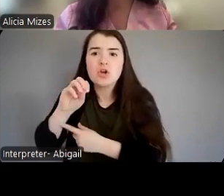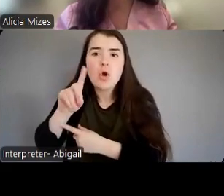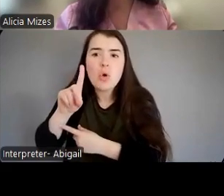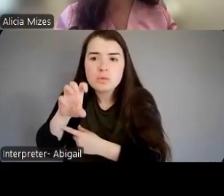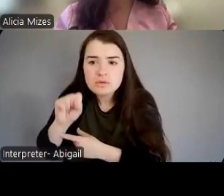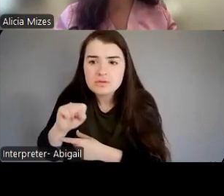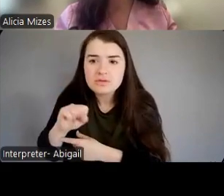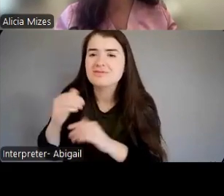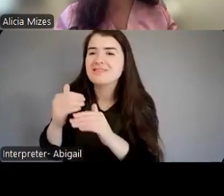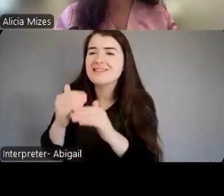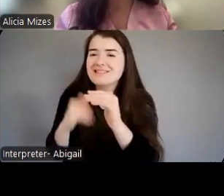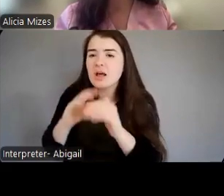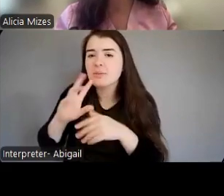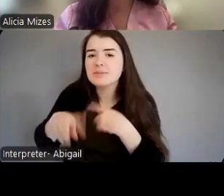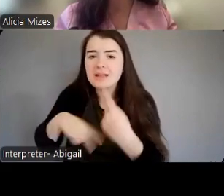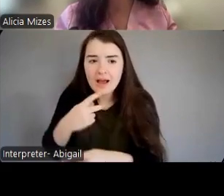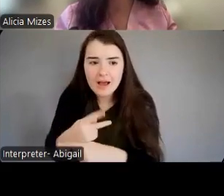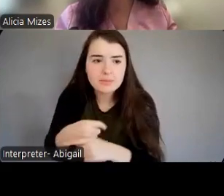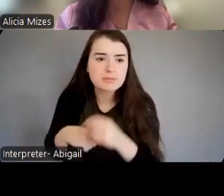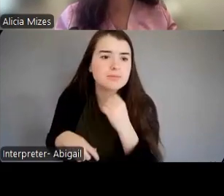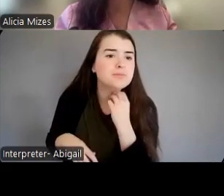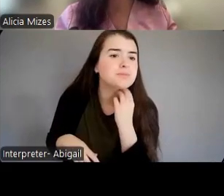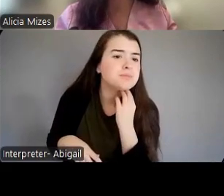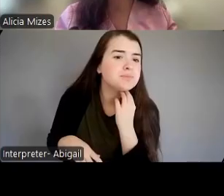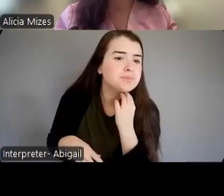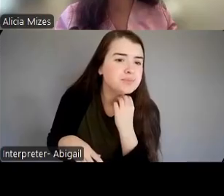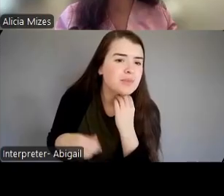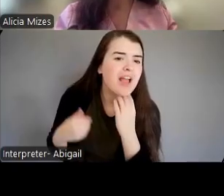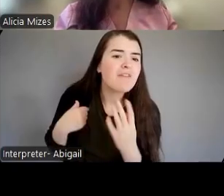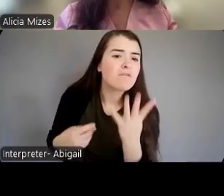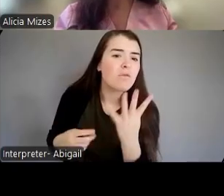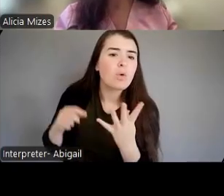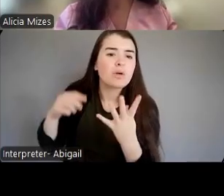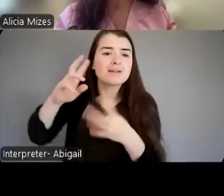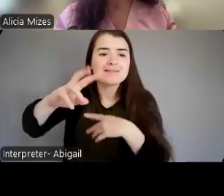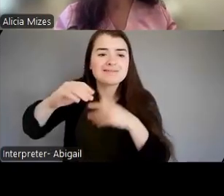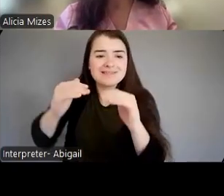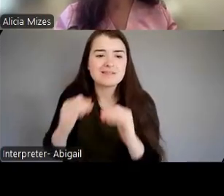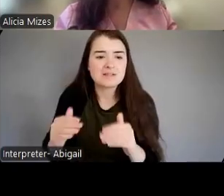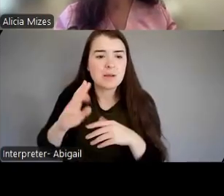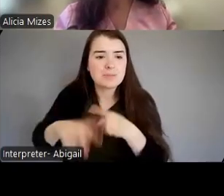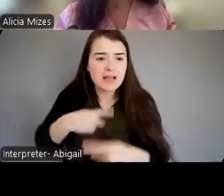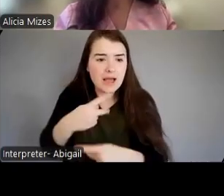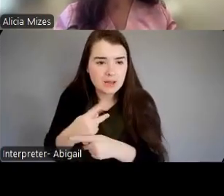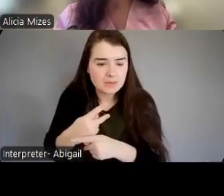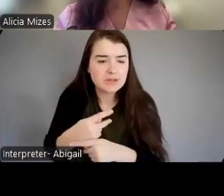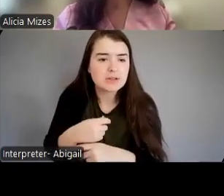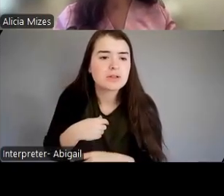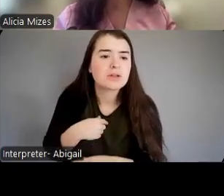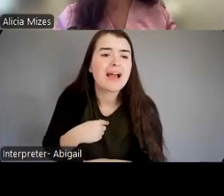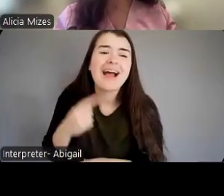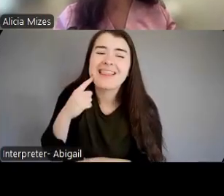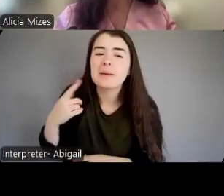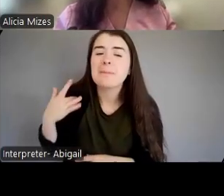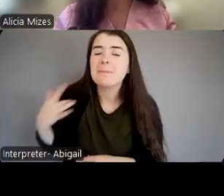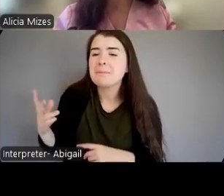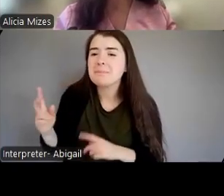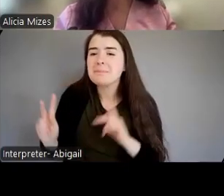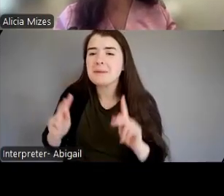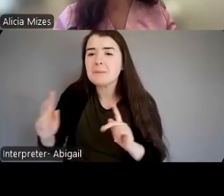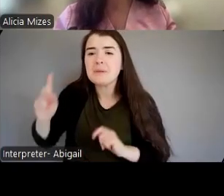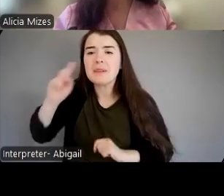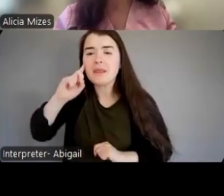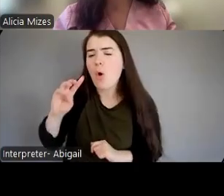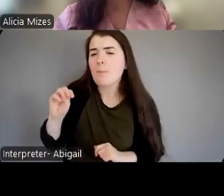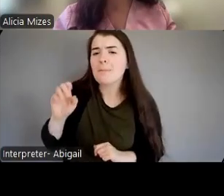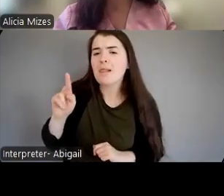lentigo maligna, and acral lentiginous. Those are the four main subtypes. I feel like some people have this conception when we think about melanoma, it's always